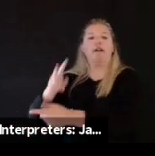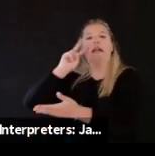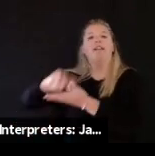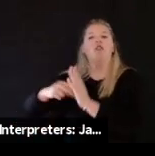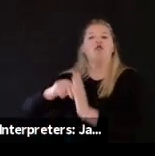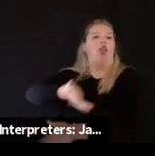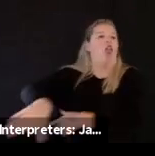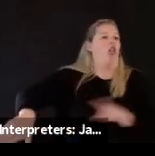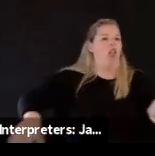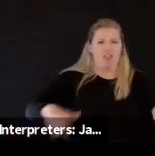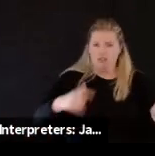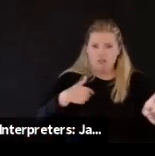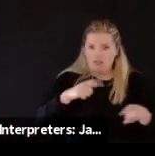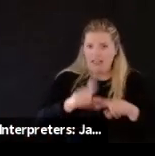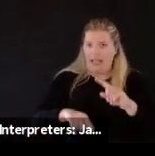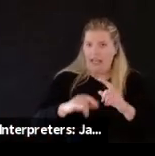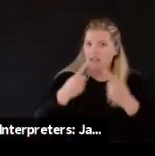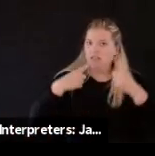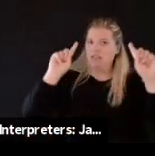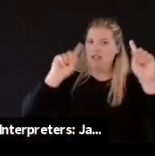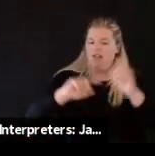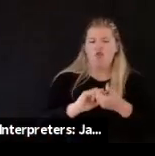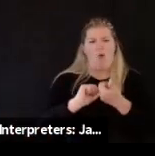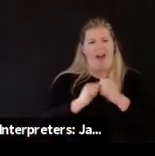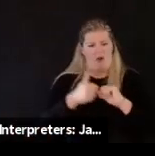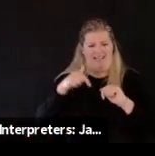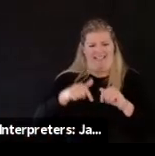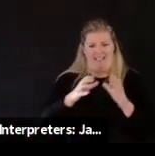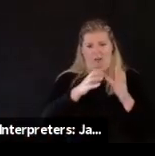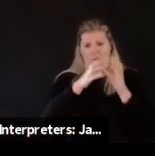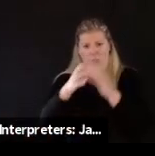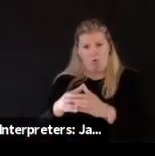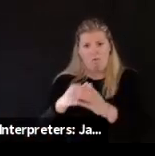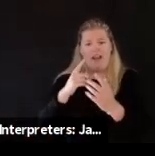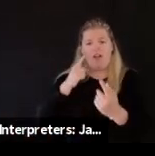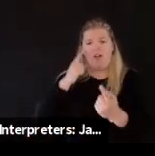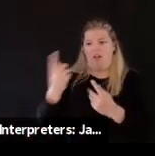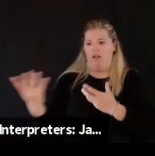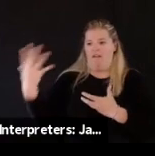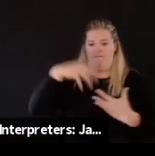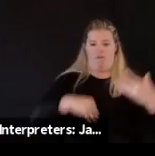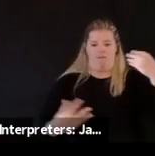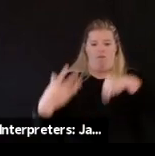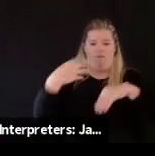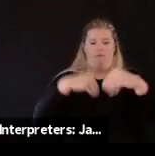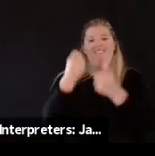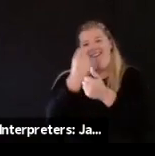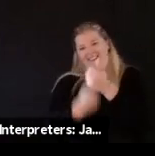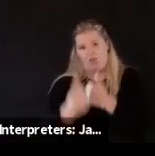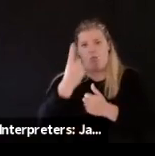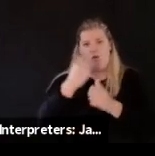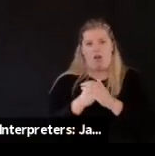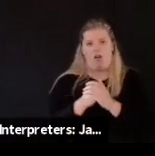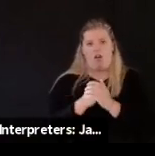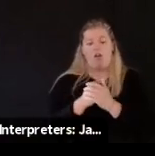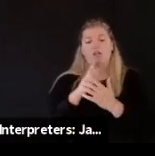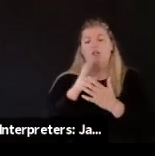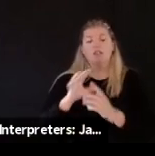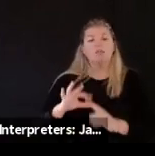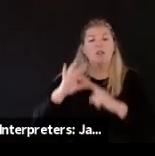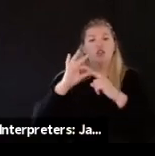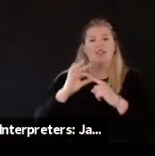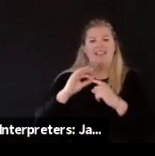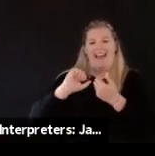So how do we move towards a movement that considers all of us in the way that we think through healing and